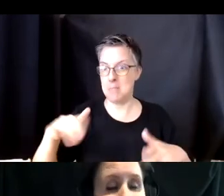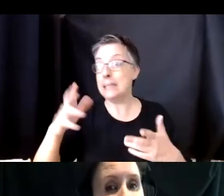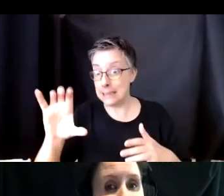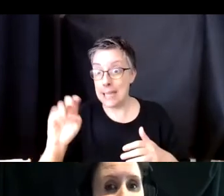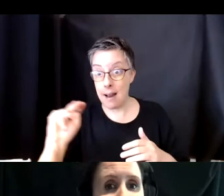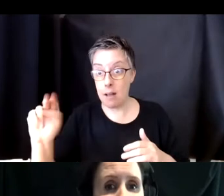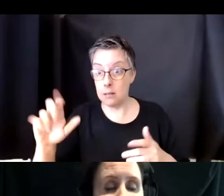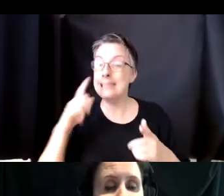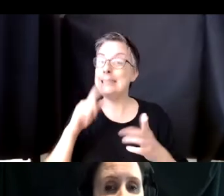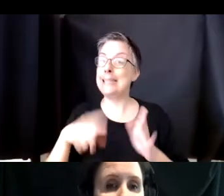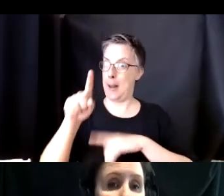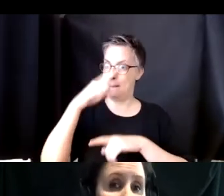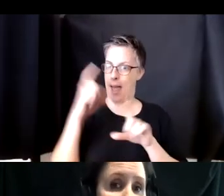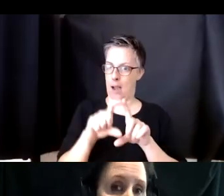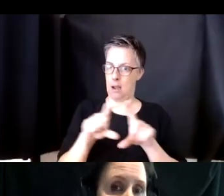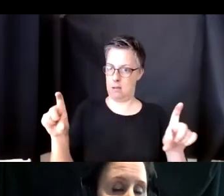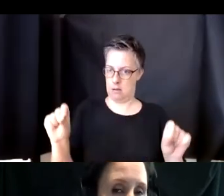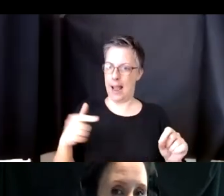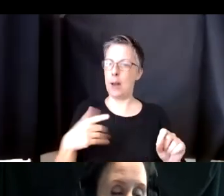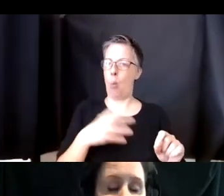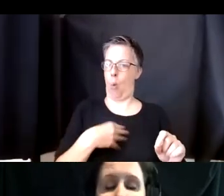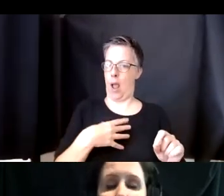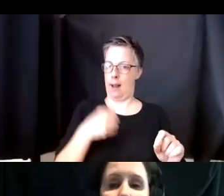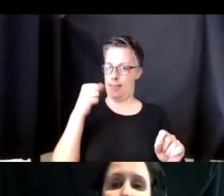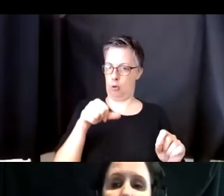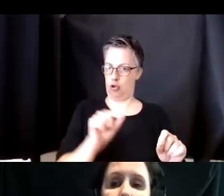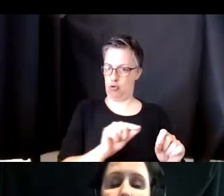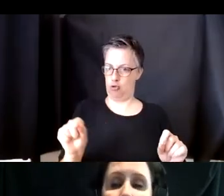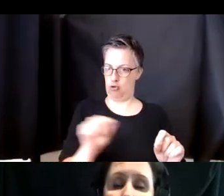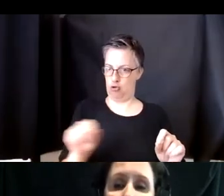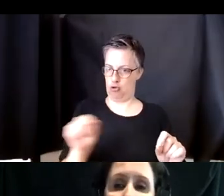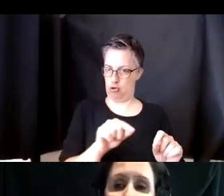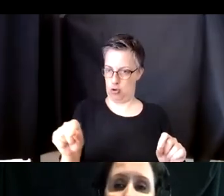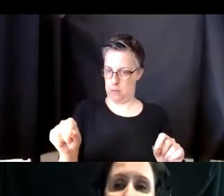CNN. They're using the standard closed caption format. And then